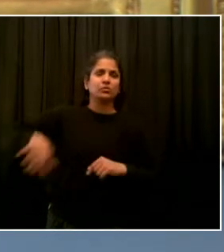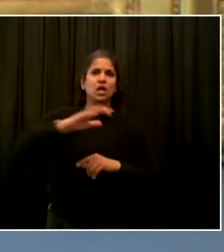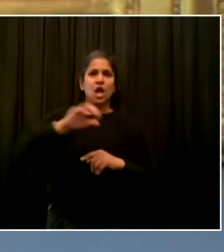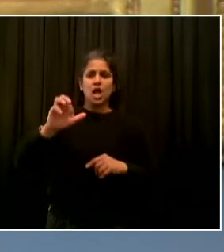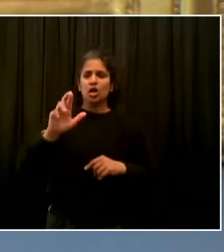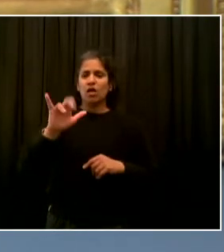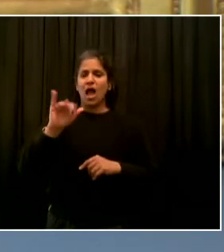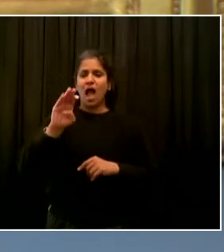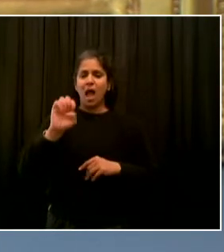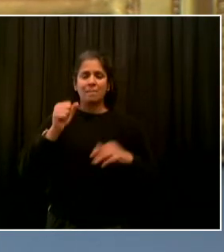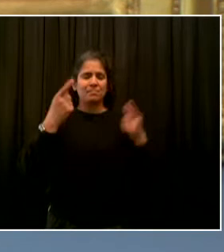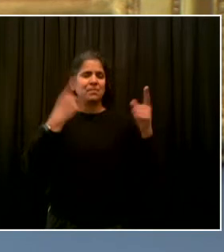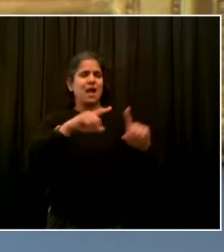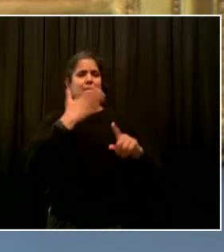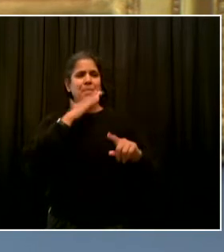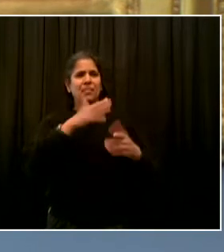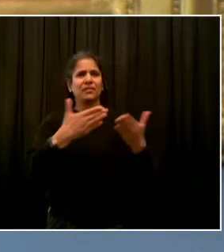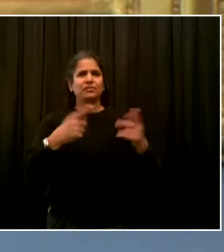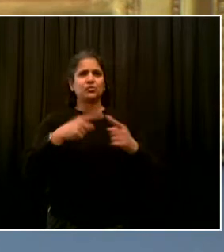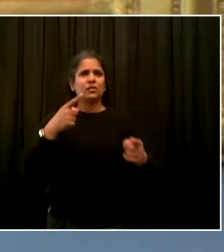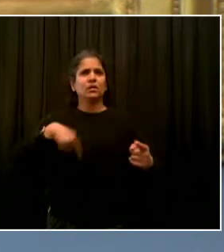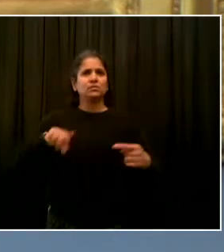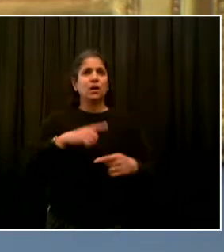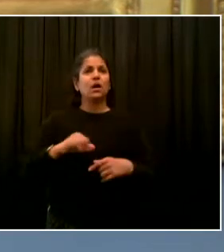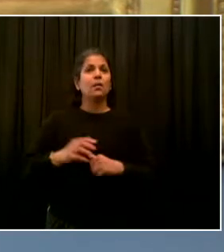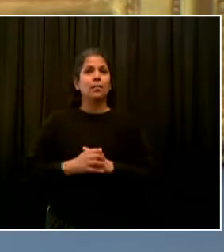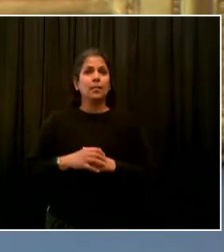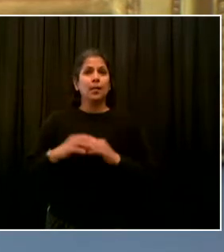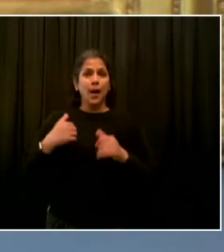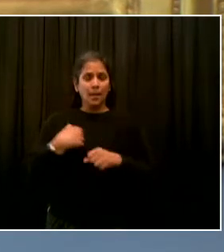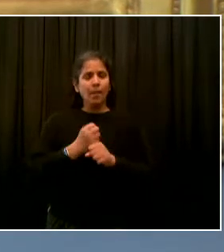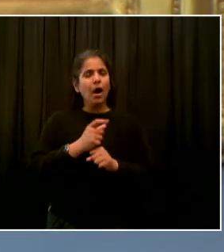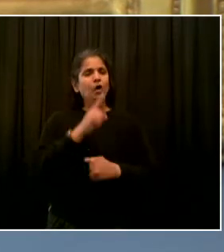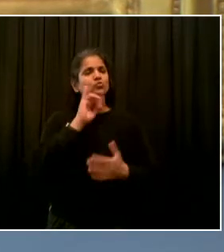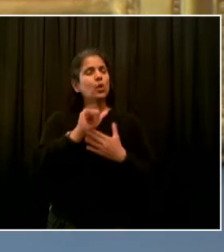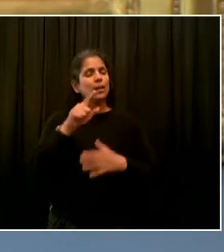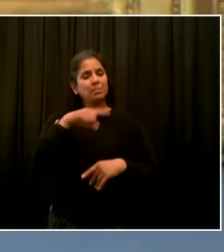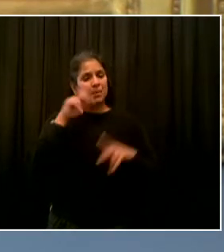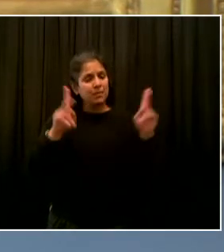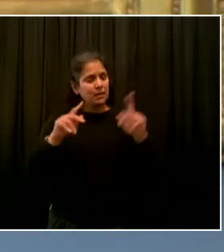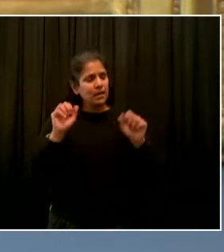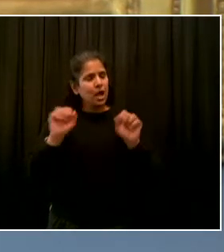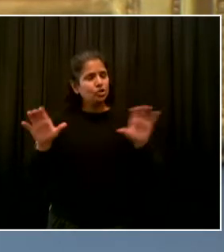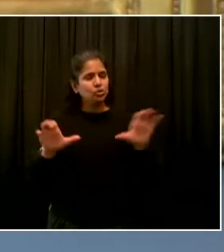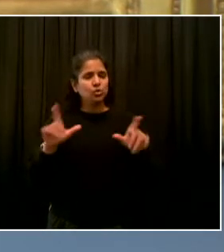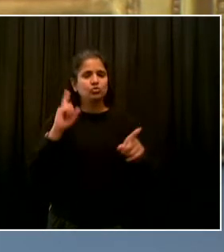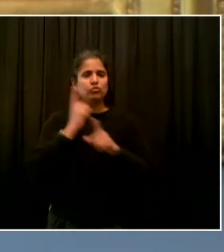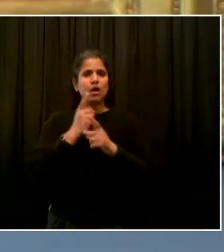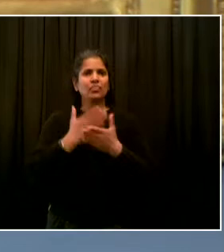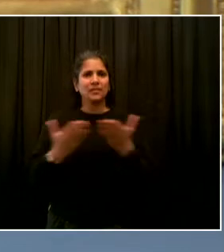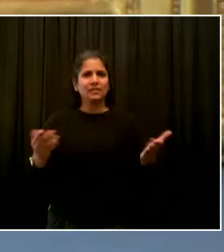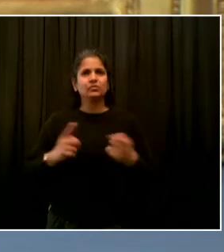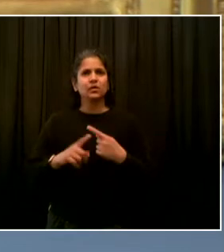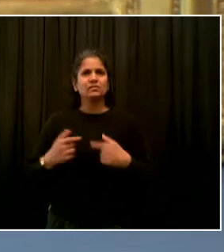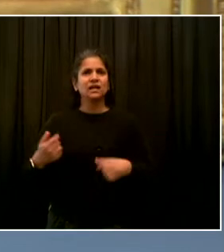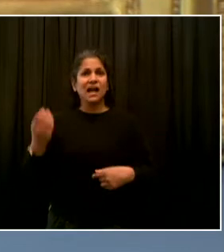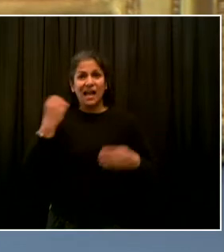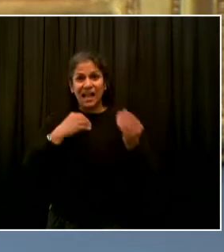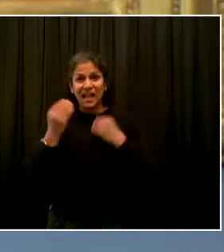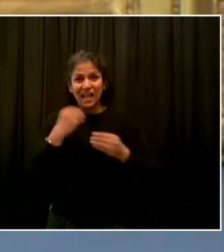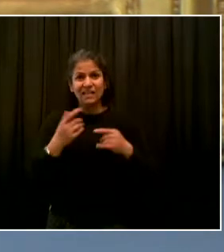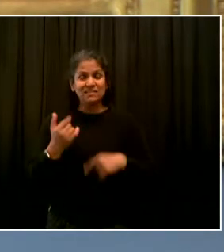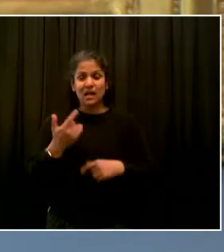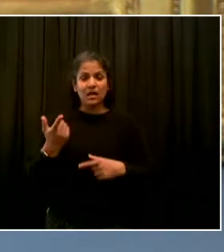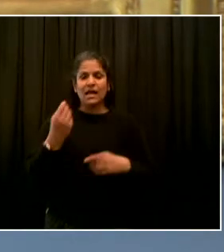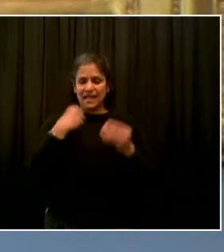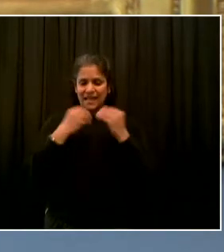talking about the people who are doing the right thing? Sitting down, eating in the car should not be a death sentence. There are too